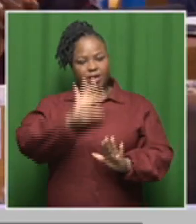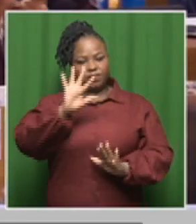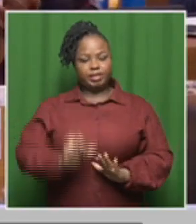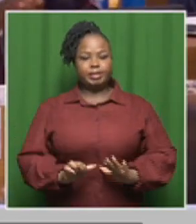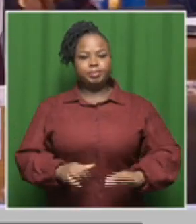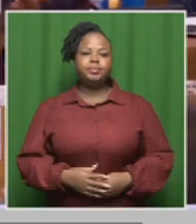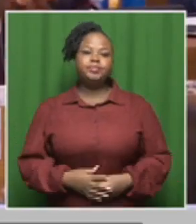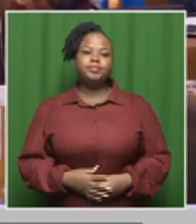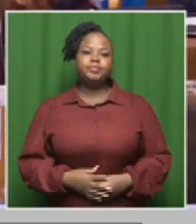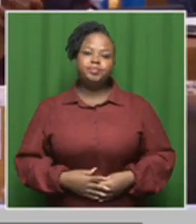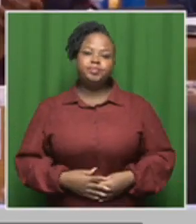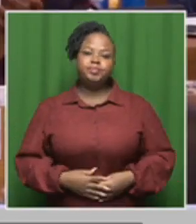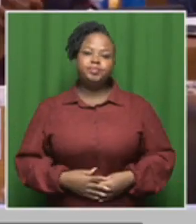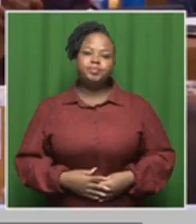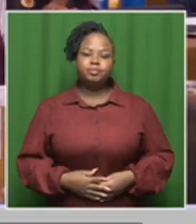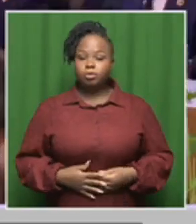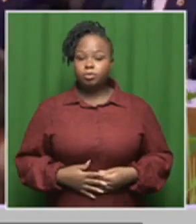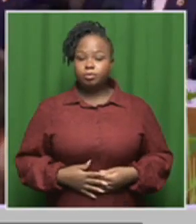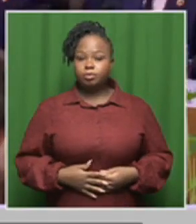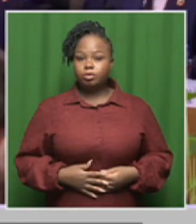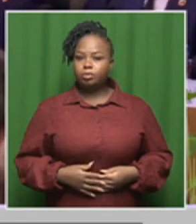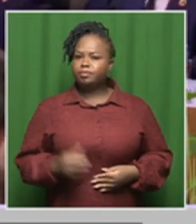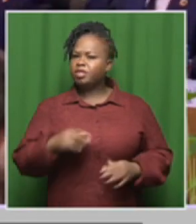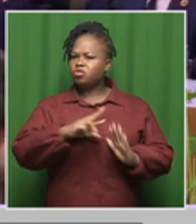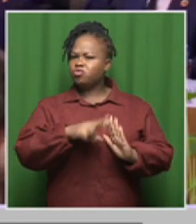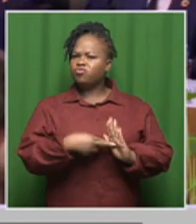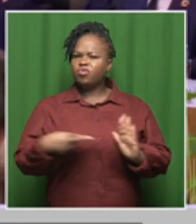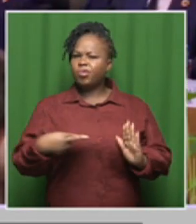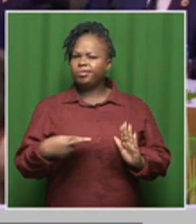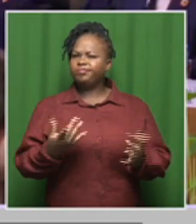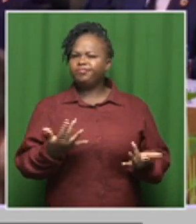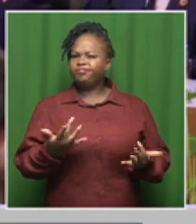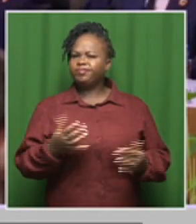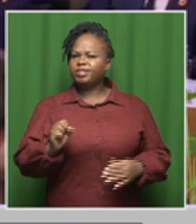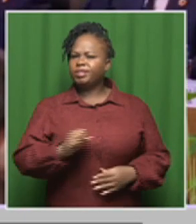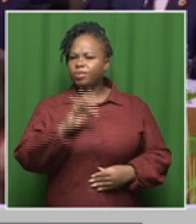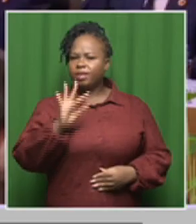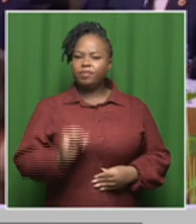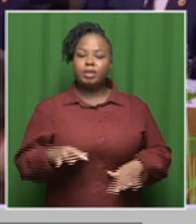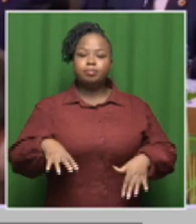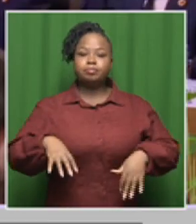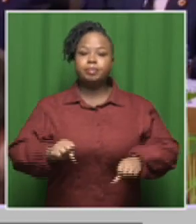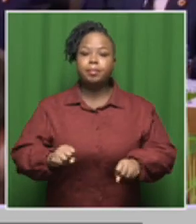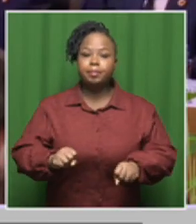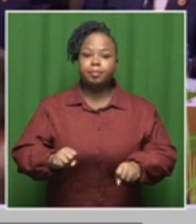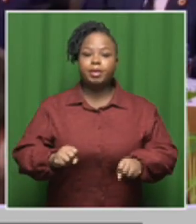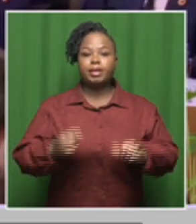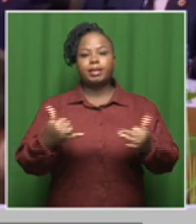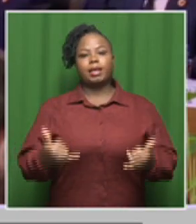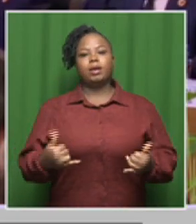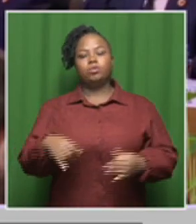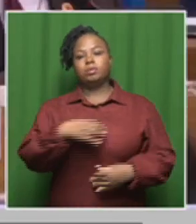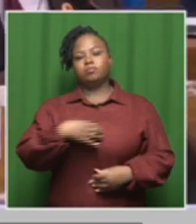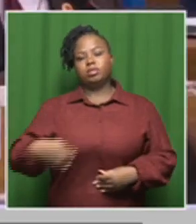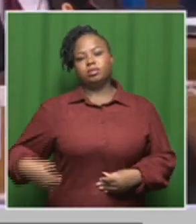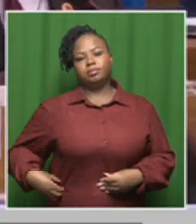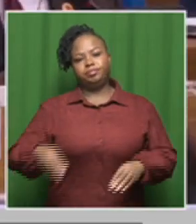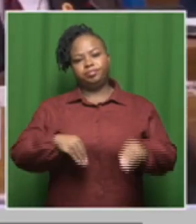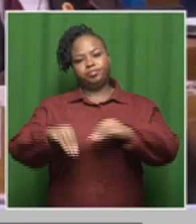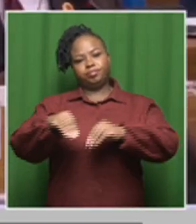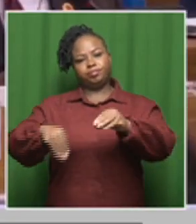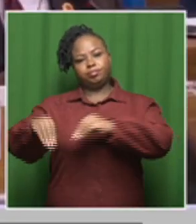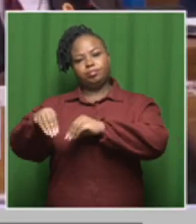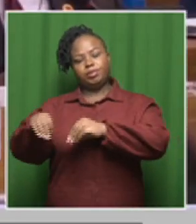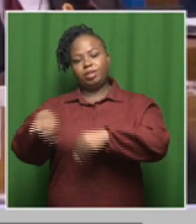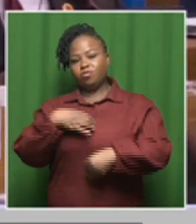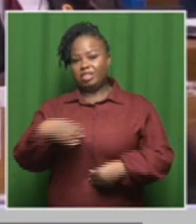perspectives. So I suppose it's important for us to look at the role that South Africa takes on now with this rotational